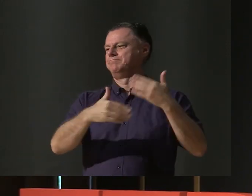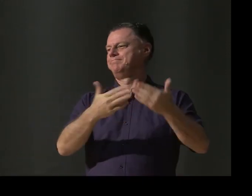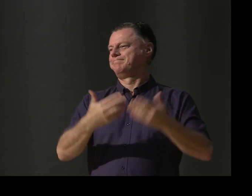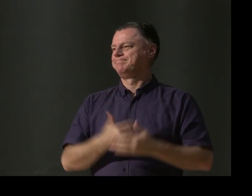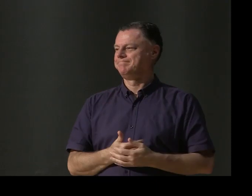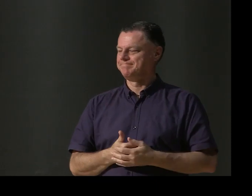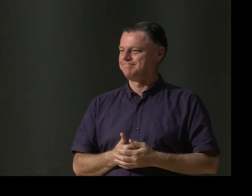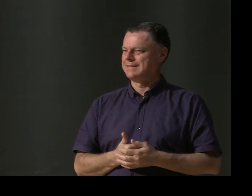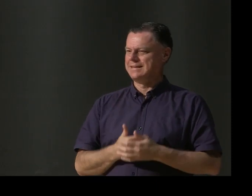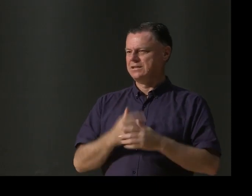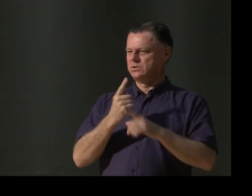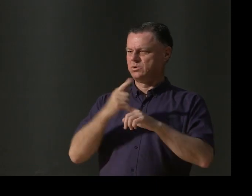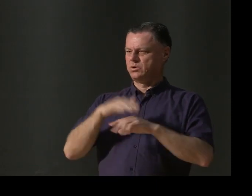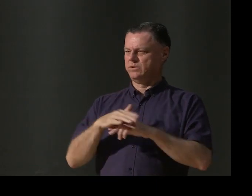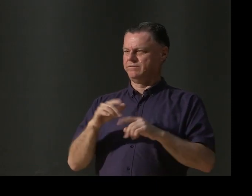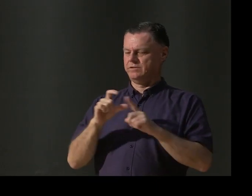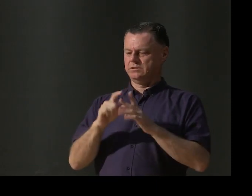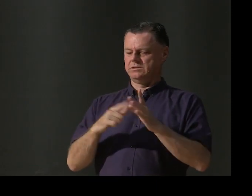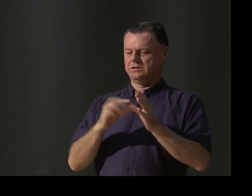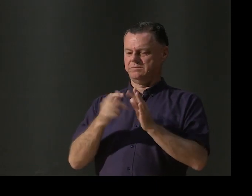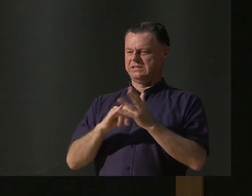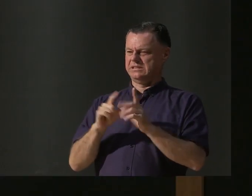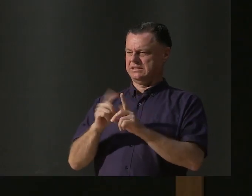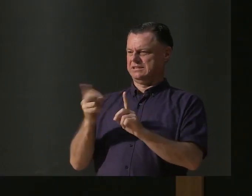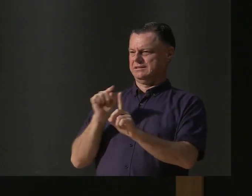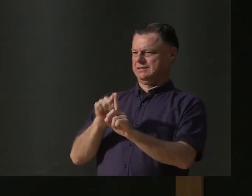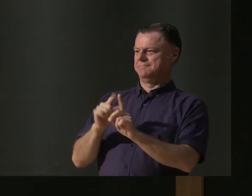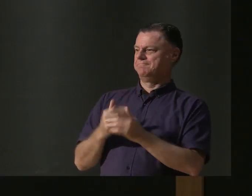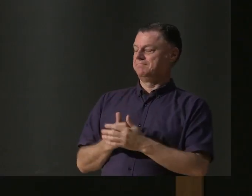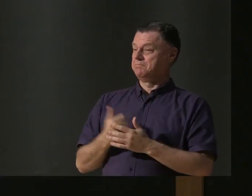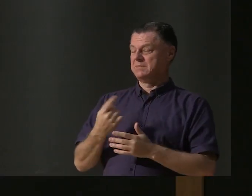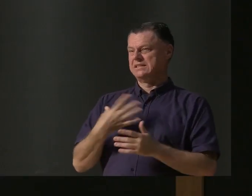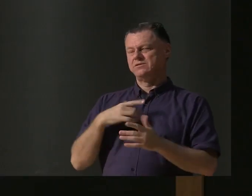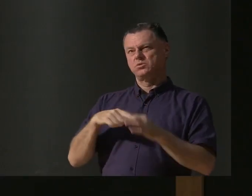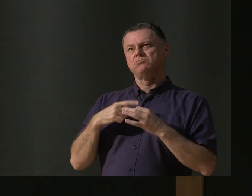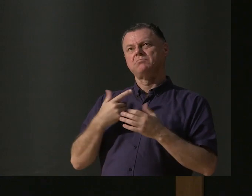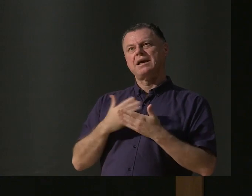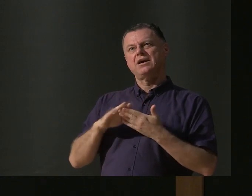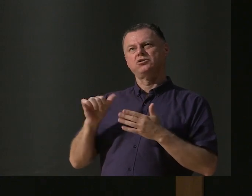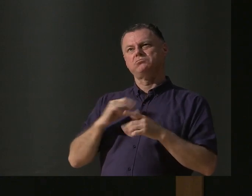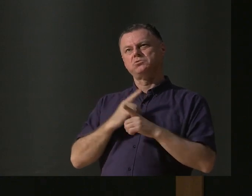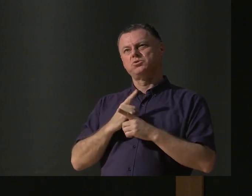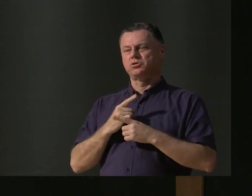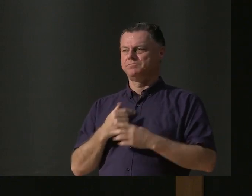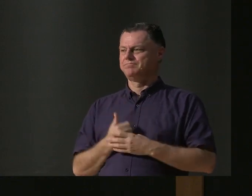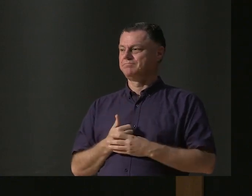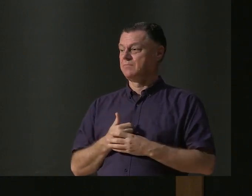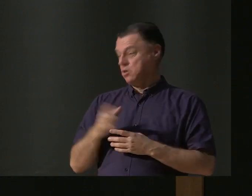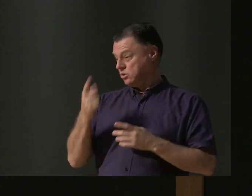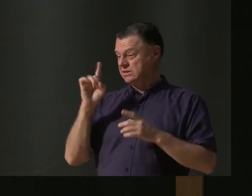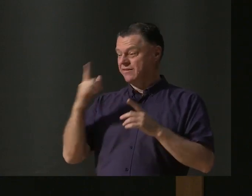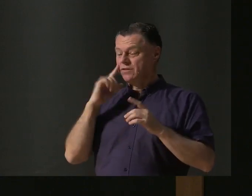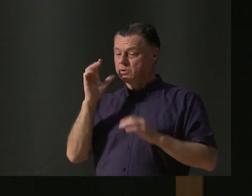But how should we talk about diabetes? This is a question I've asked myself many times, but instead of just Googling